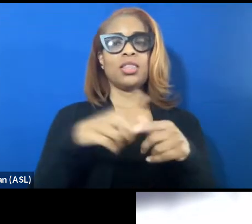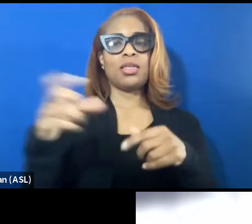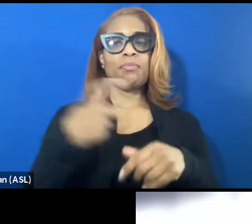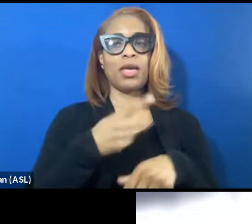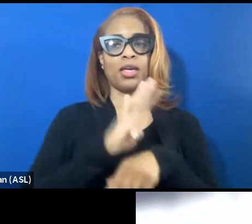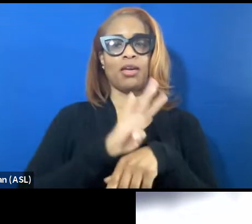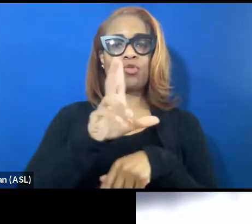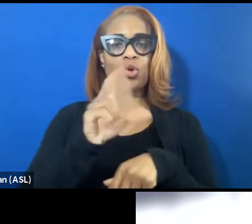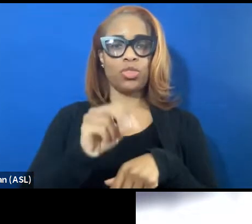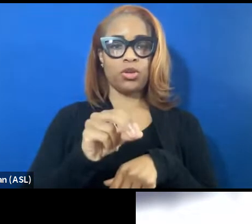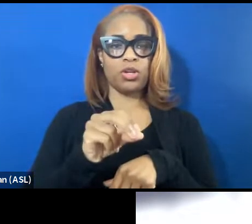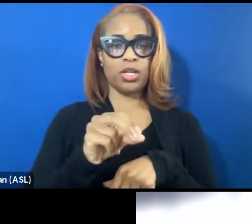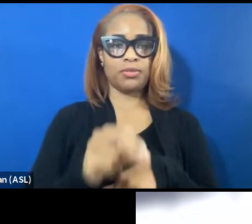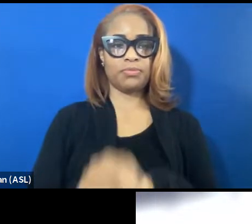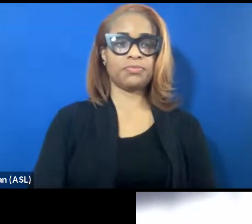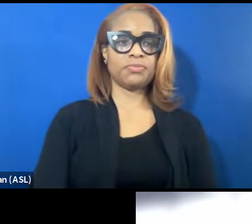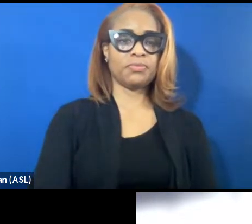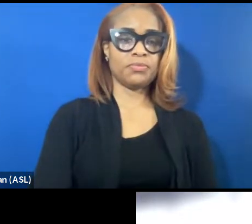30.